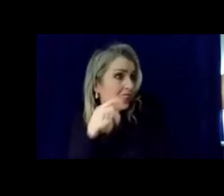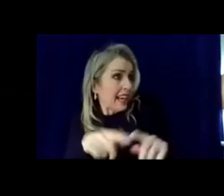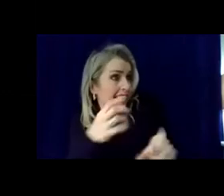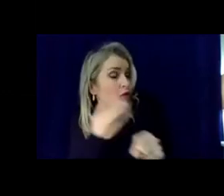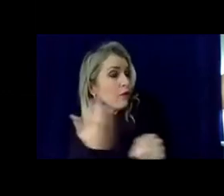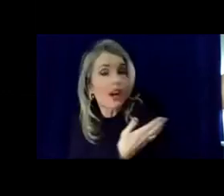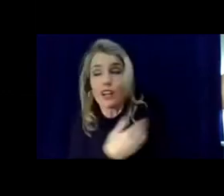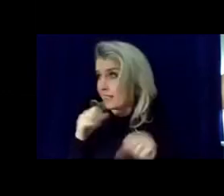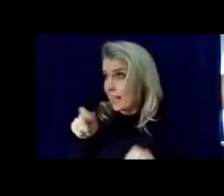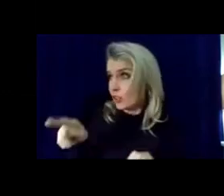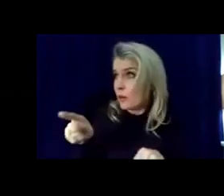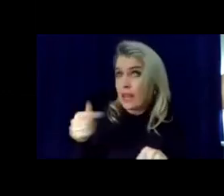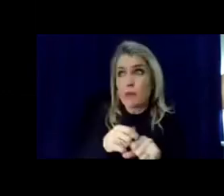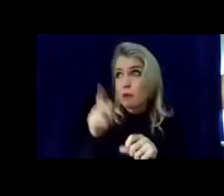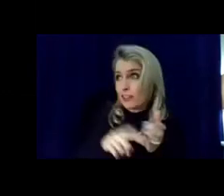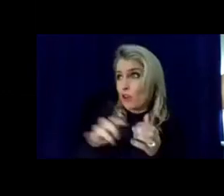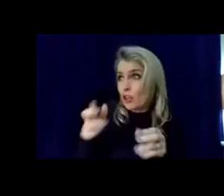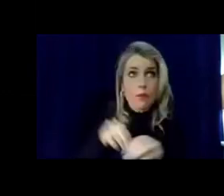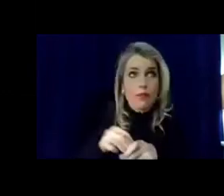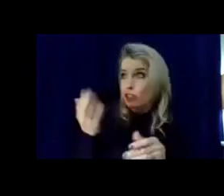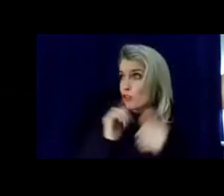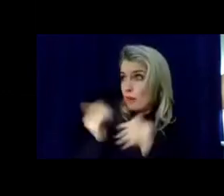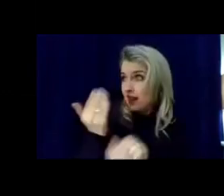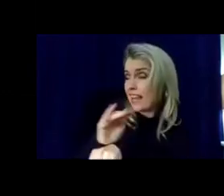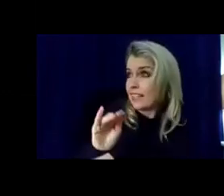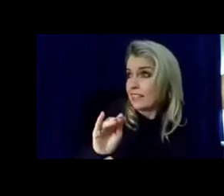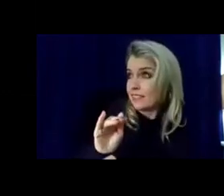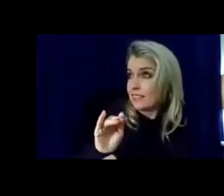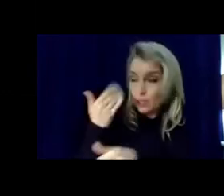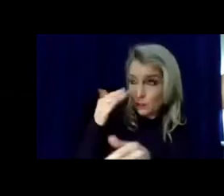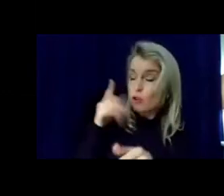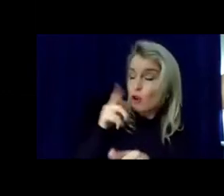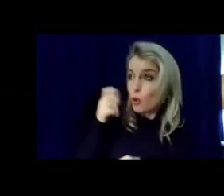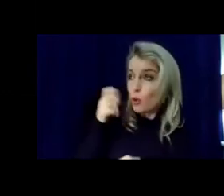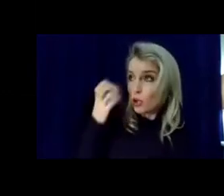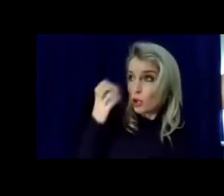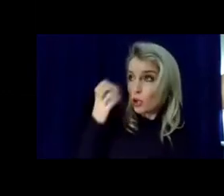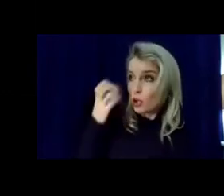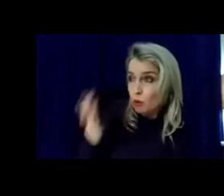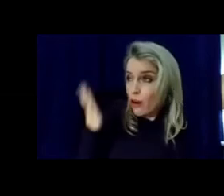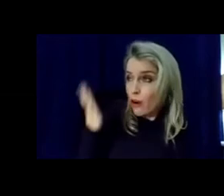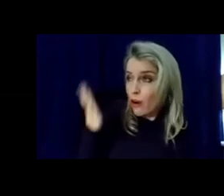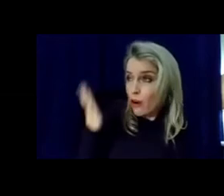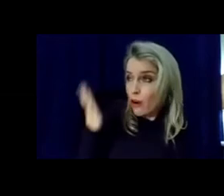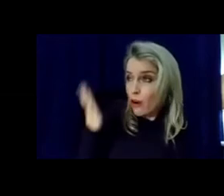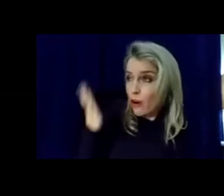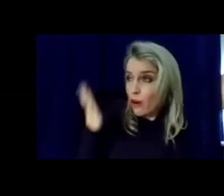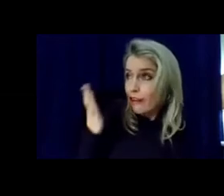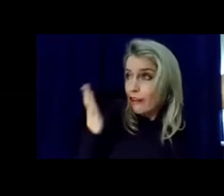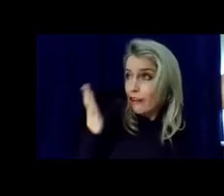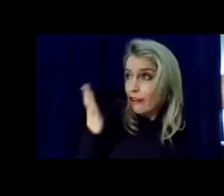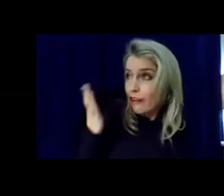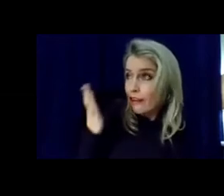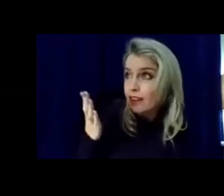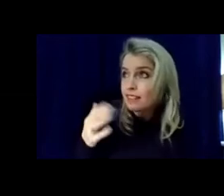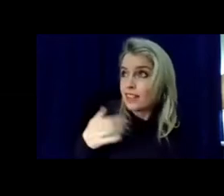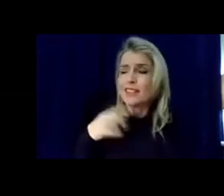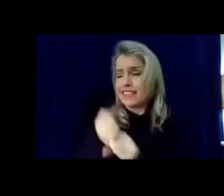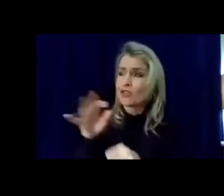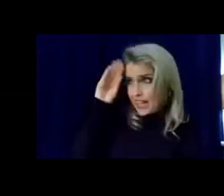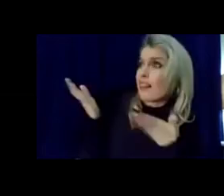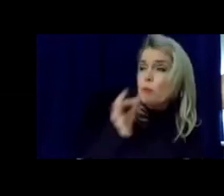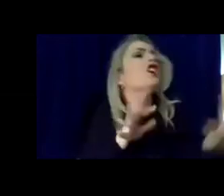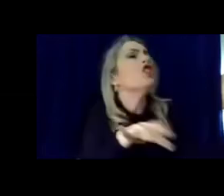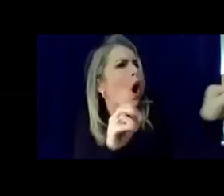you? Anybody recognize you at the show last night? Huh? Can't get your weed guy to deliver? Yo, pack your